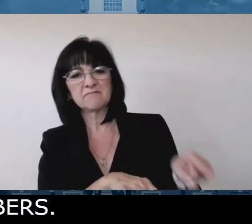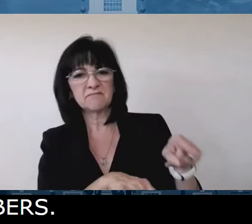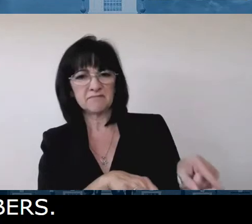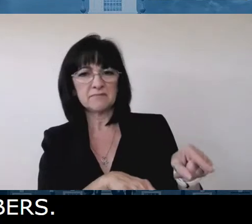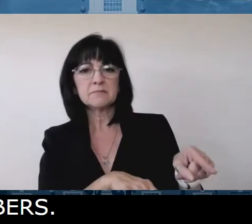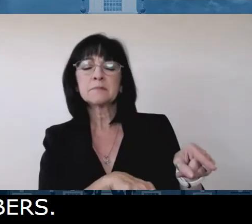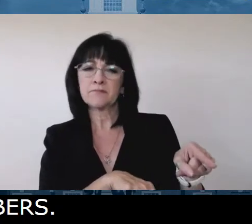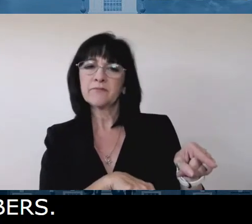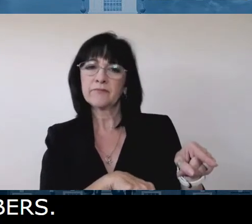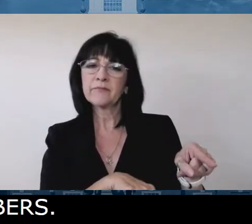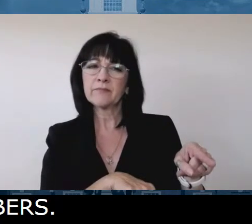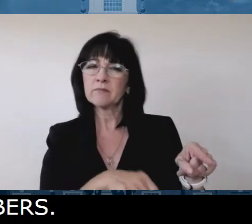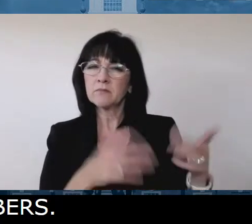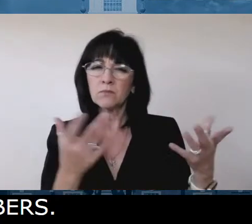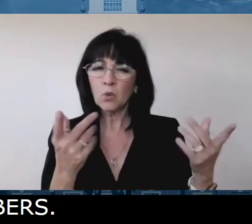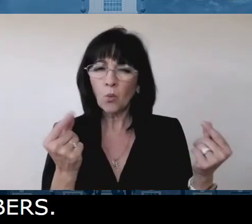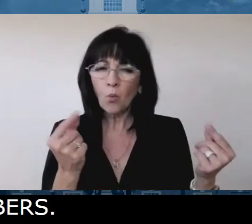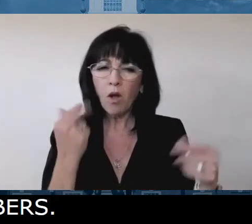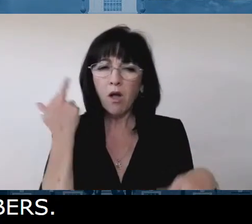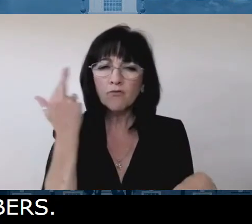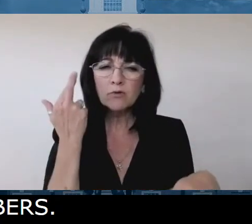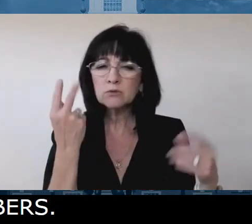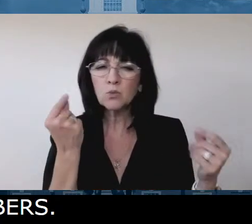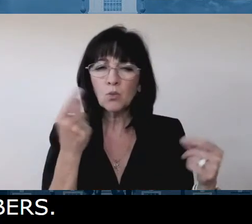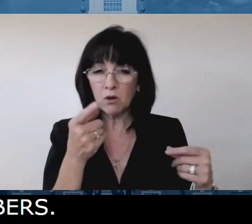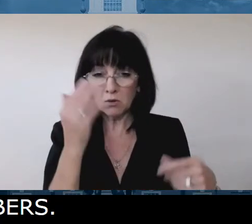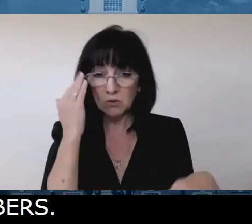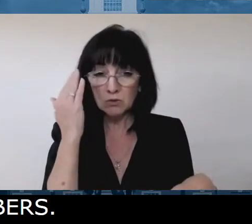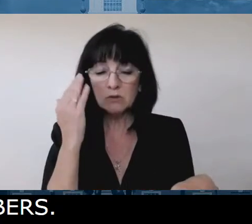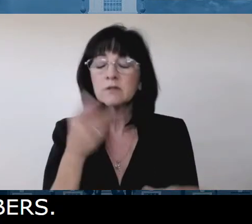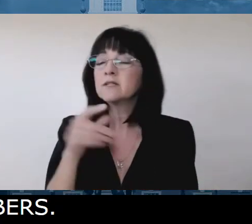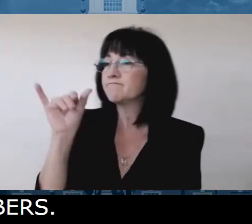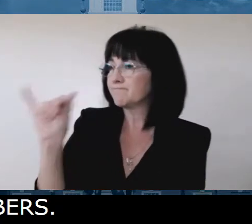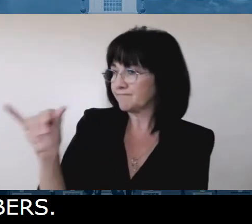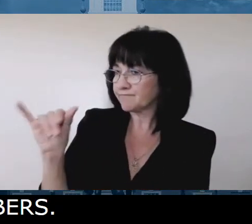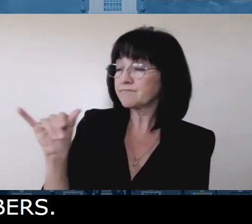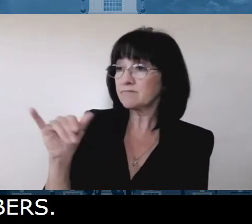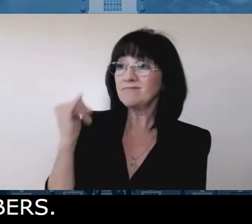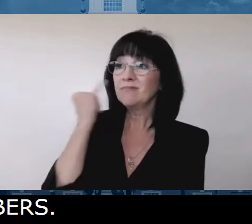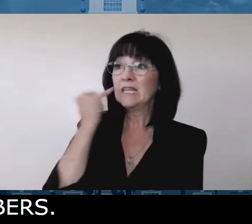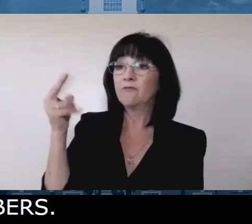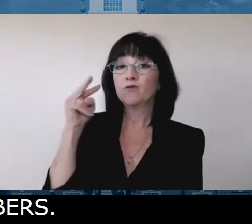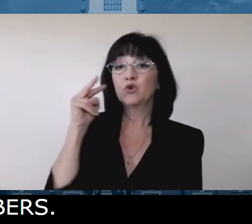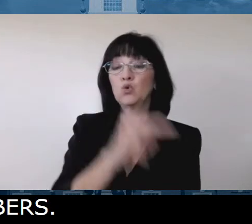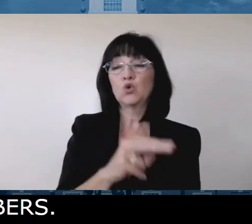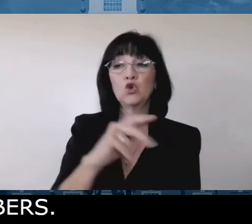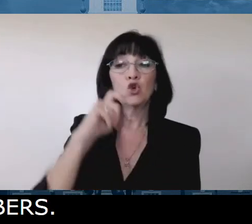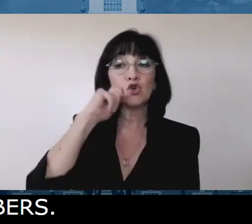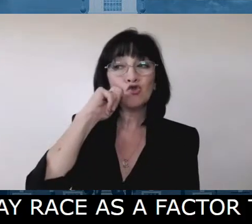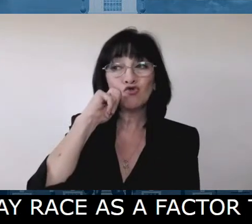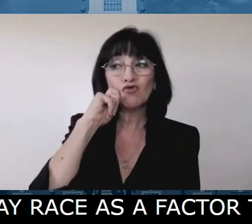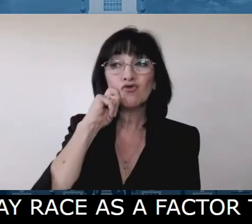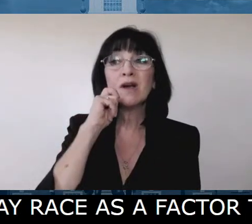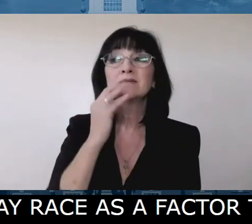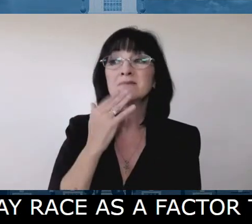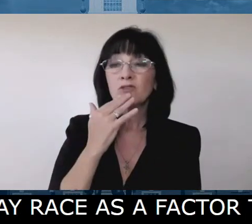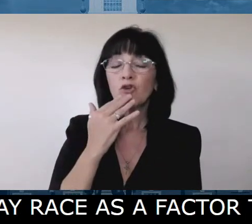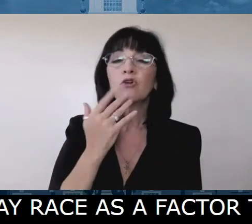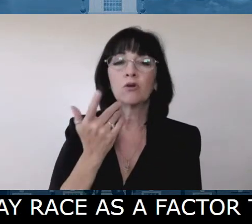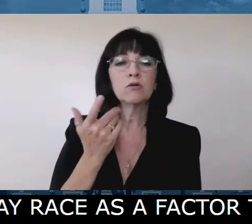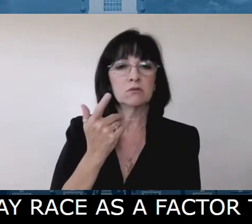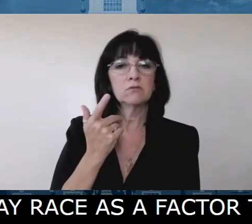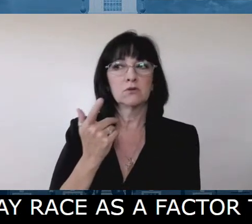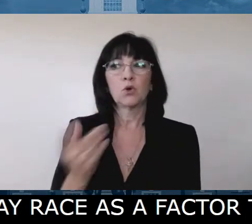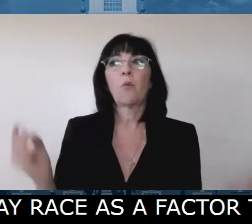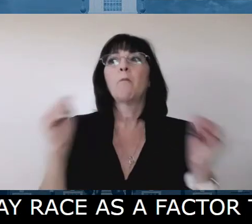overlay race as a factor there too, it's lower still. And yes, is that an area of